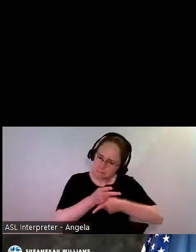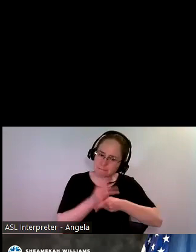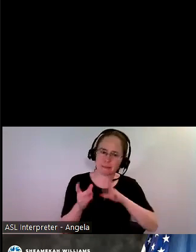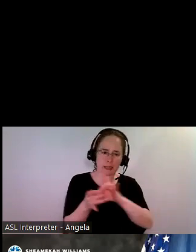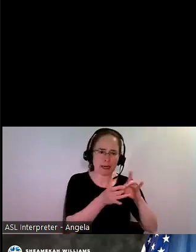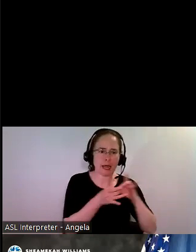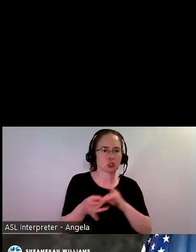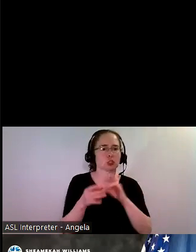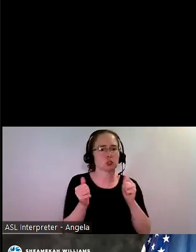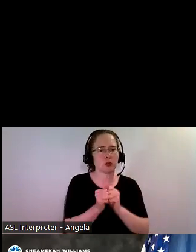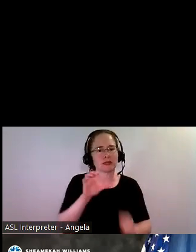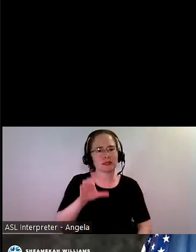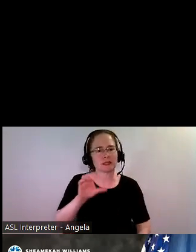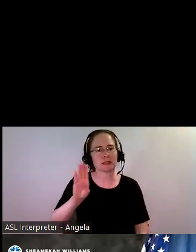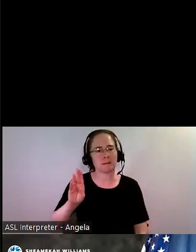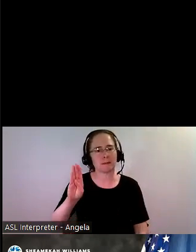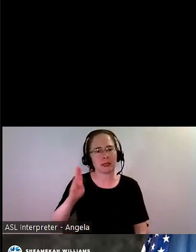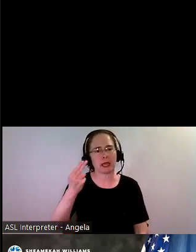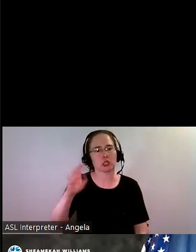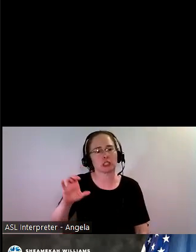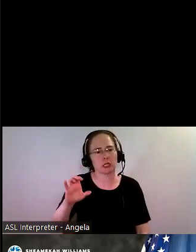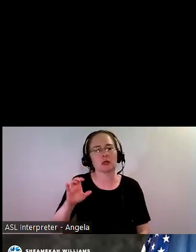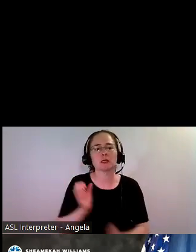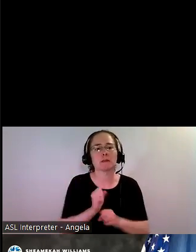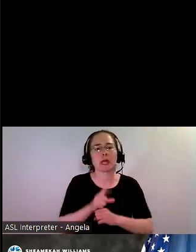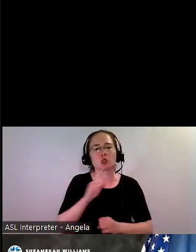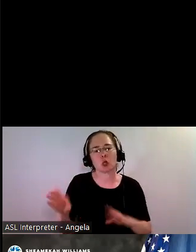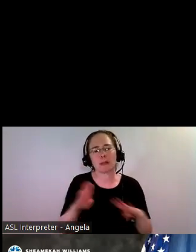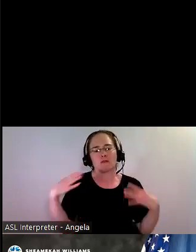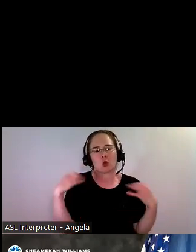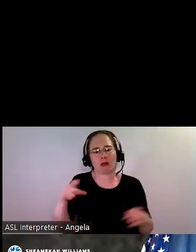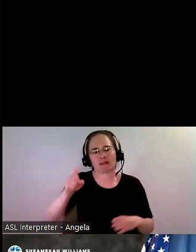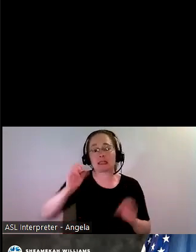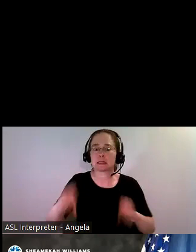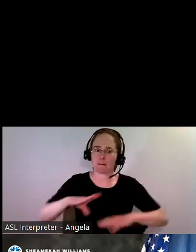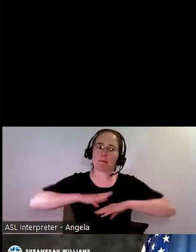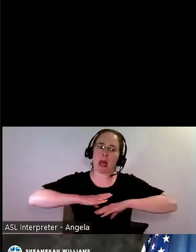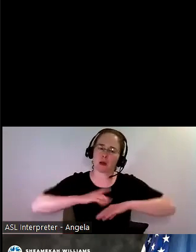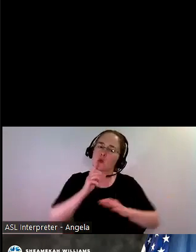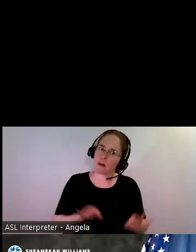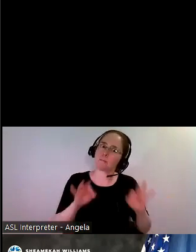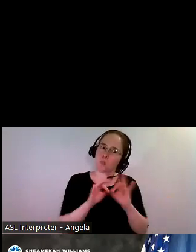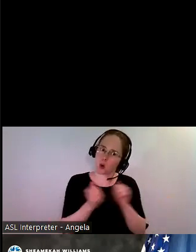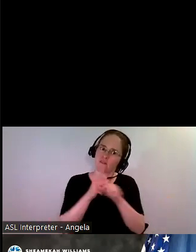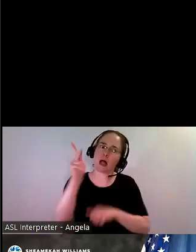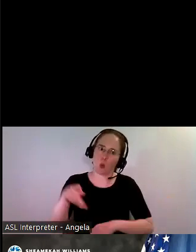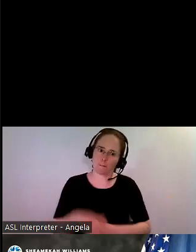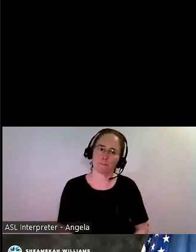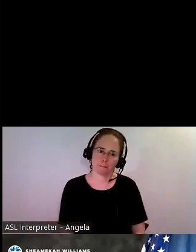connections with our CCBHCs so that their behavioral health needs can be met is really important in that follow-up. Next slide,